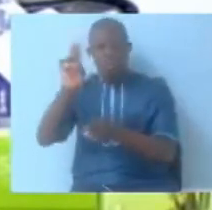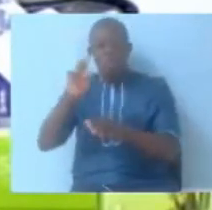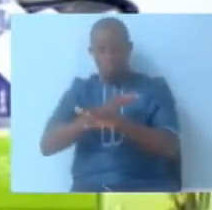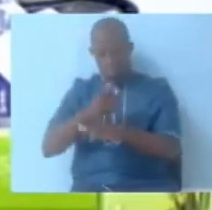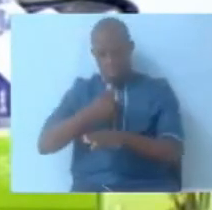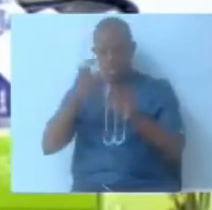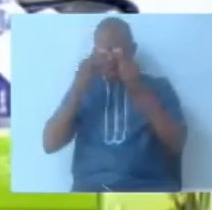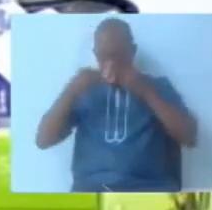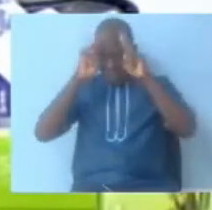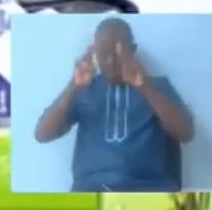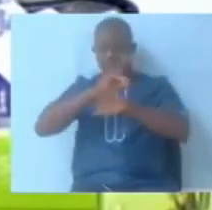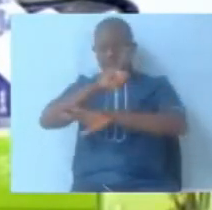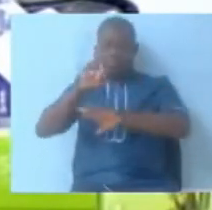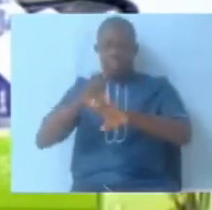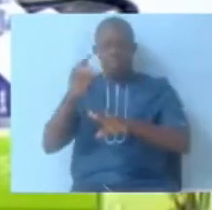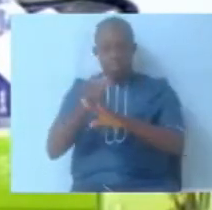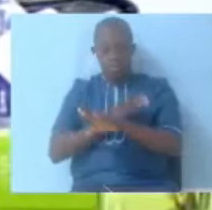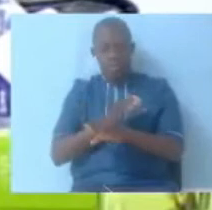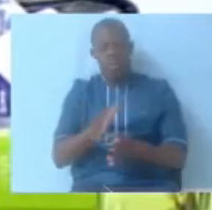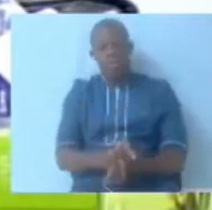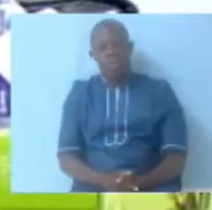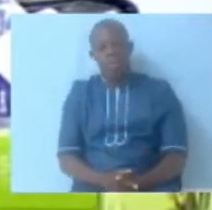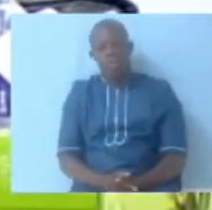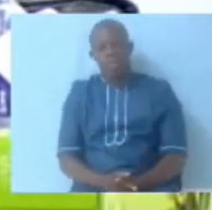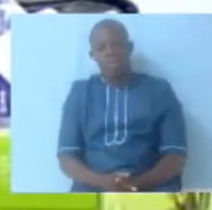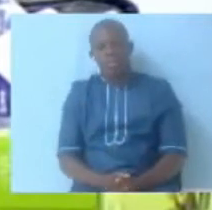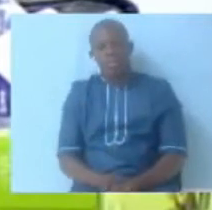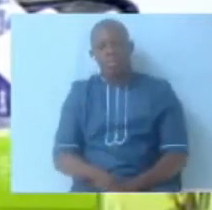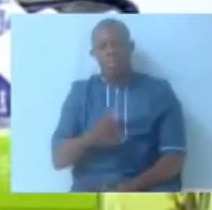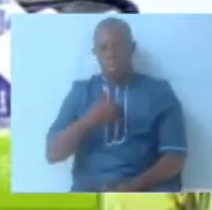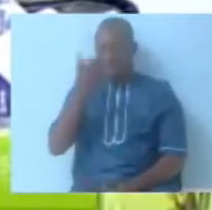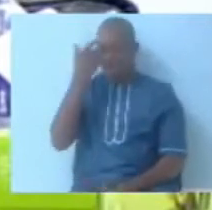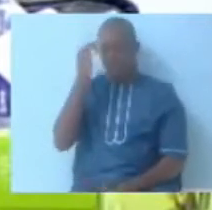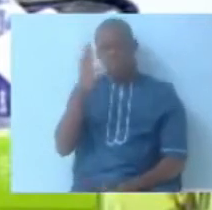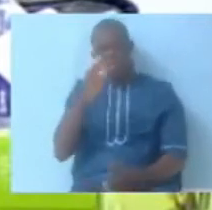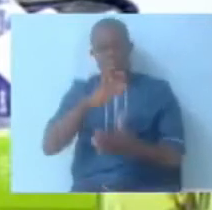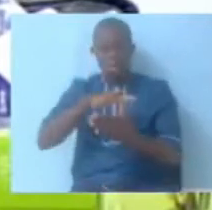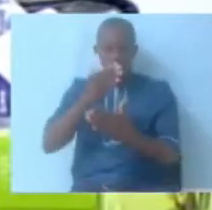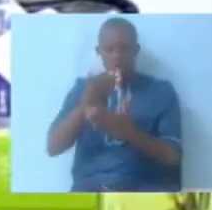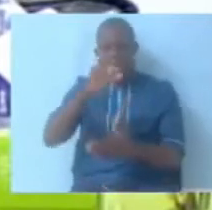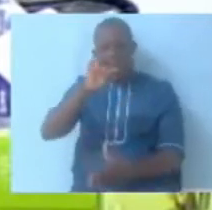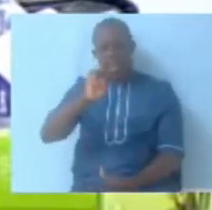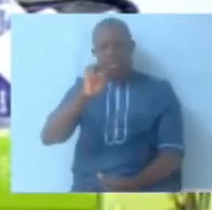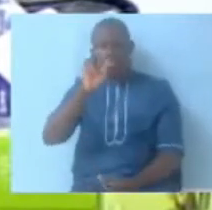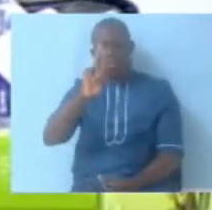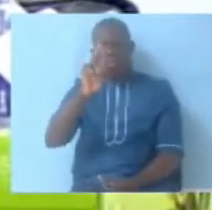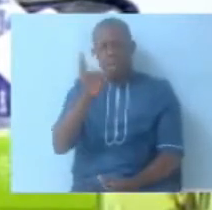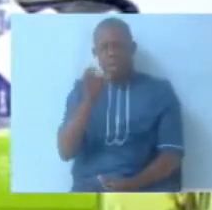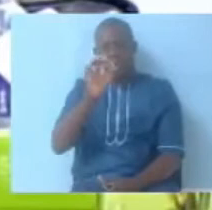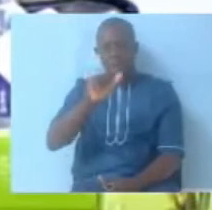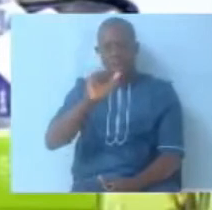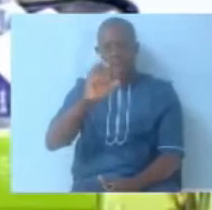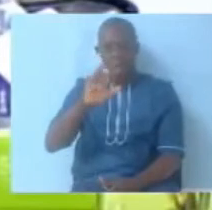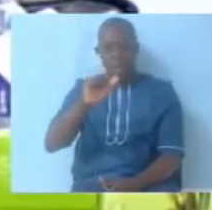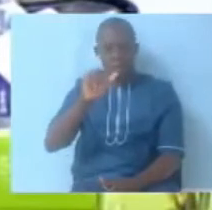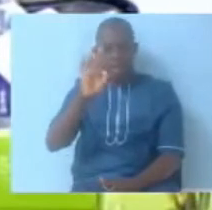kola wotembode mbe university woltunu wotumo. But it must have been between Surahata Jane and Sin ONM